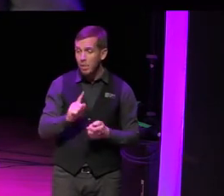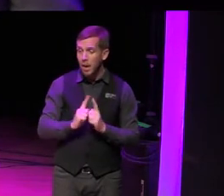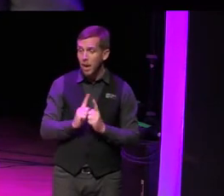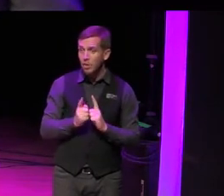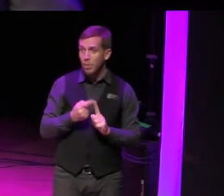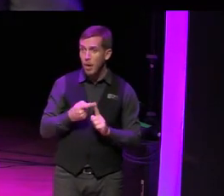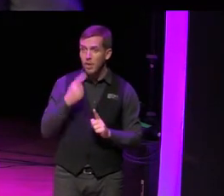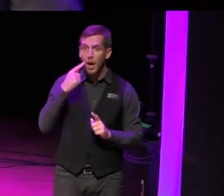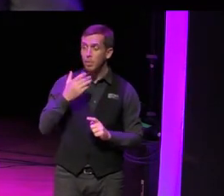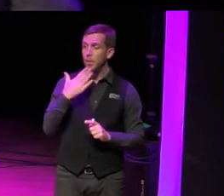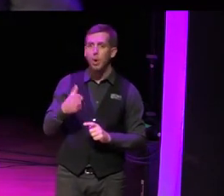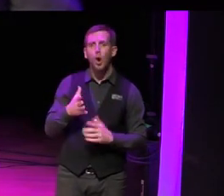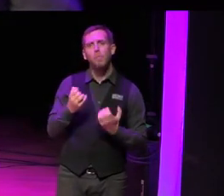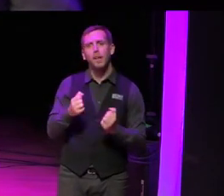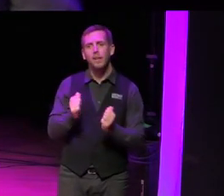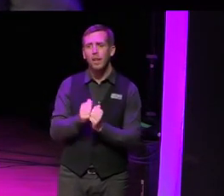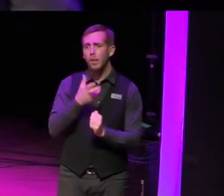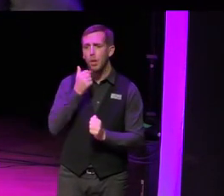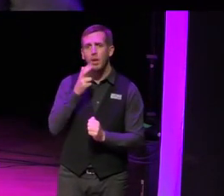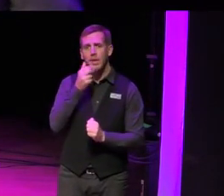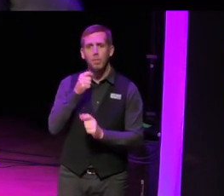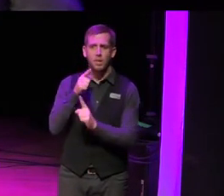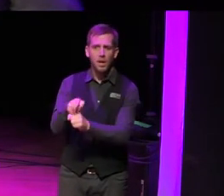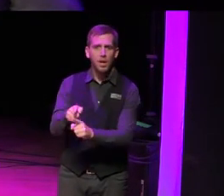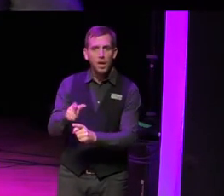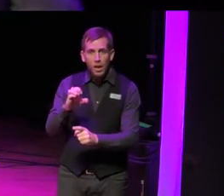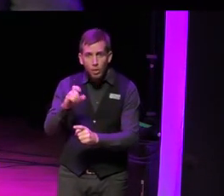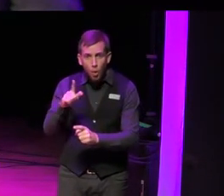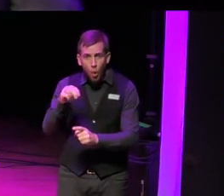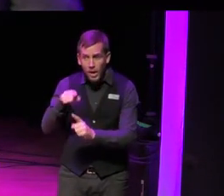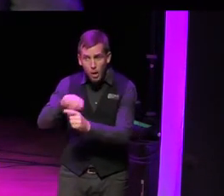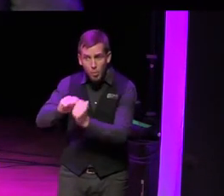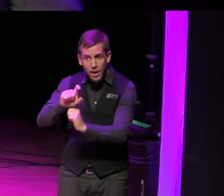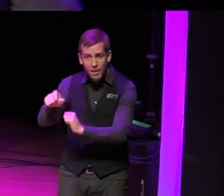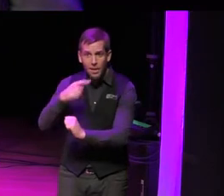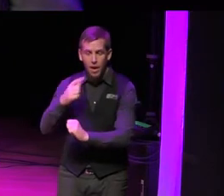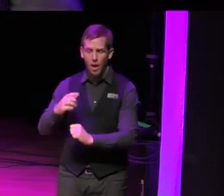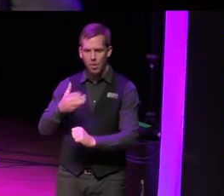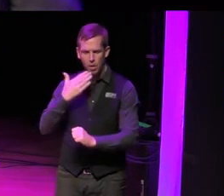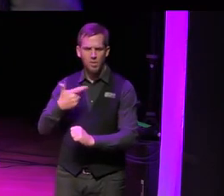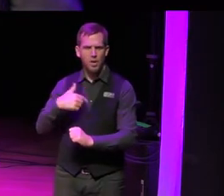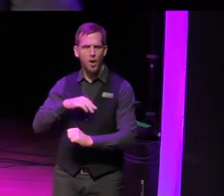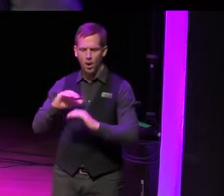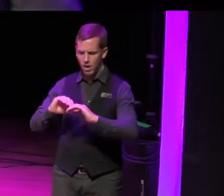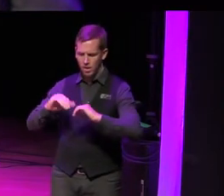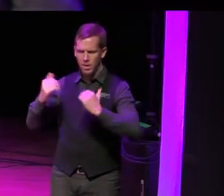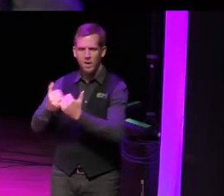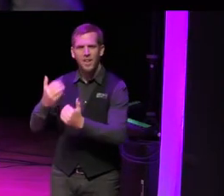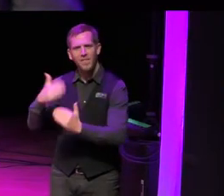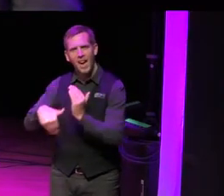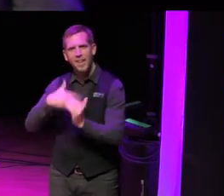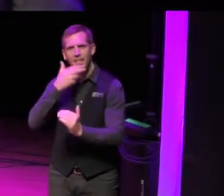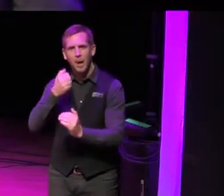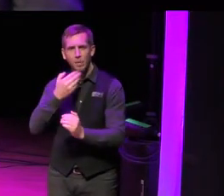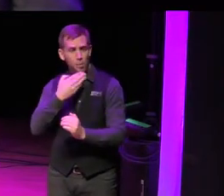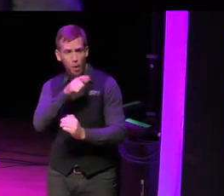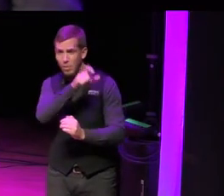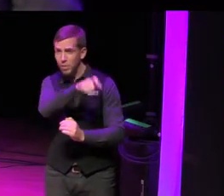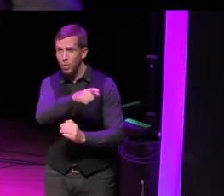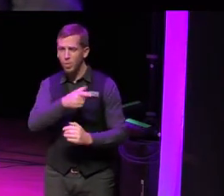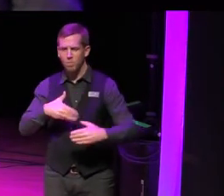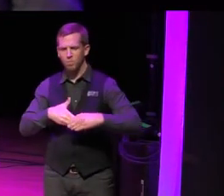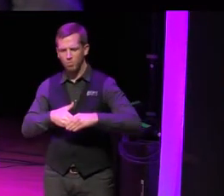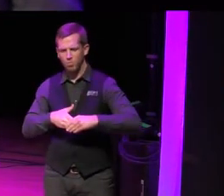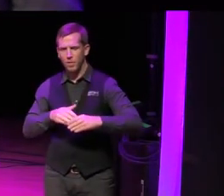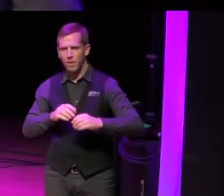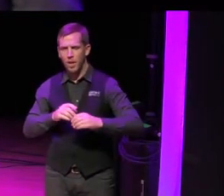things. The politicians in Solna are proud to have a big stadium there. And oh, now we can get it done, and this guy is so nice. And they start